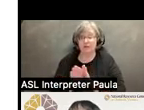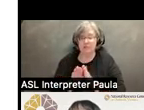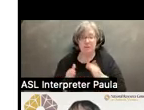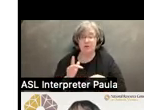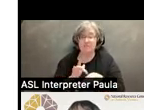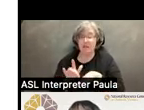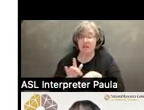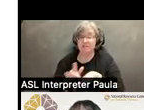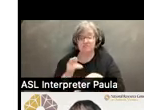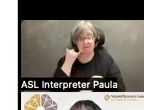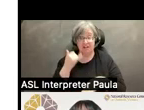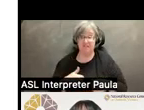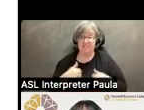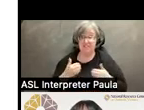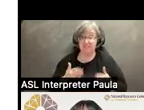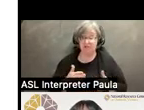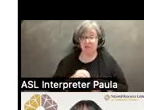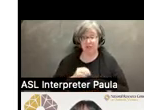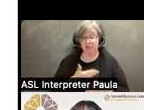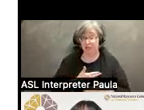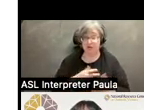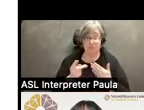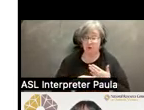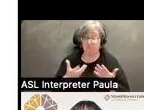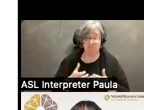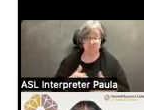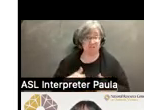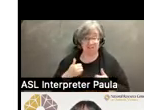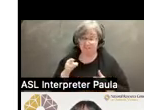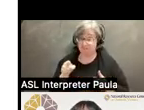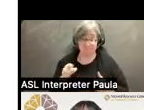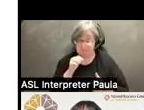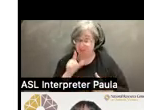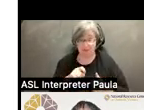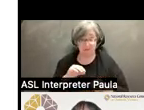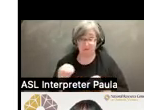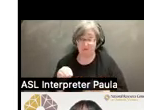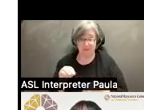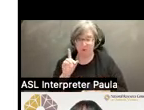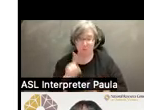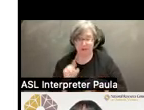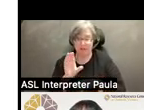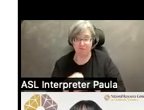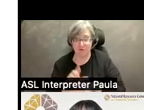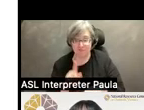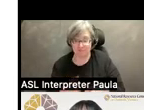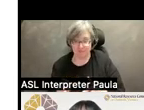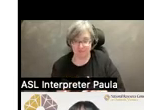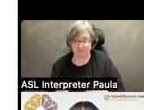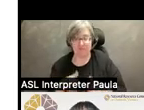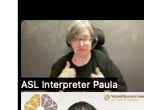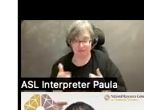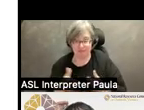vacancy, if the tenant who's in our program doesn't want to live there, they don't have to live there. We can't make people live